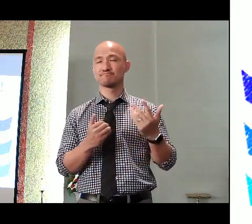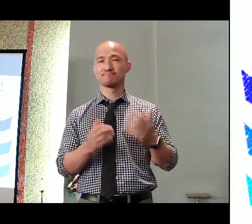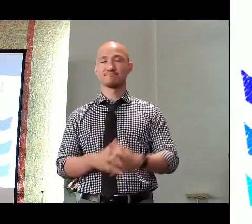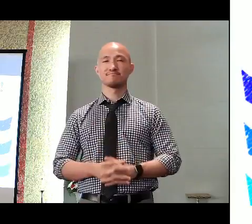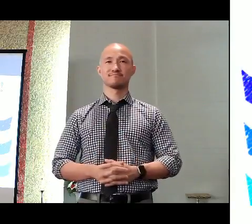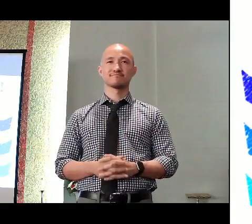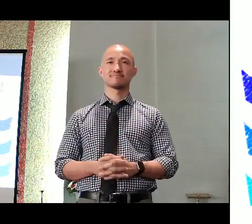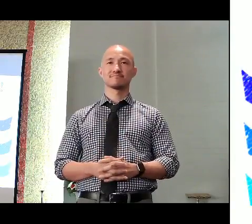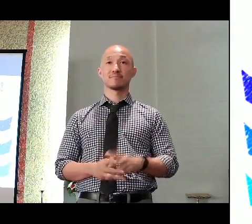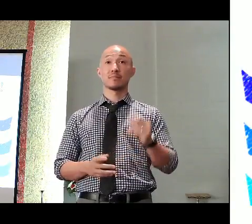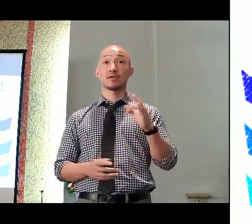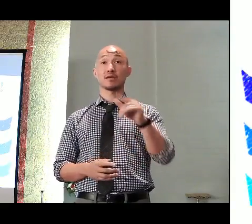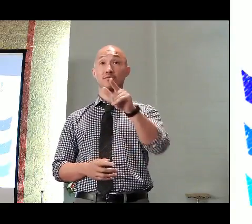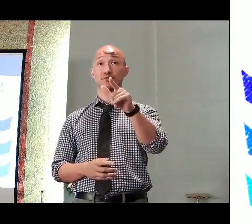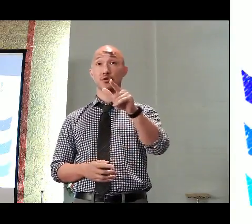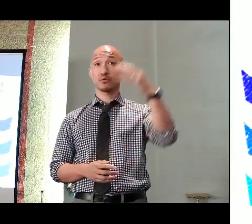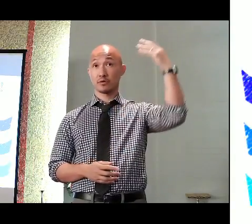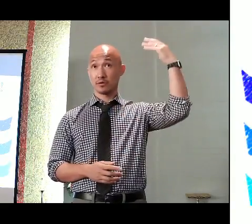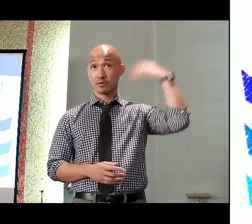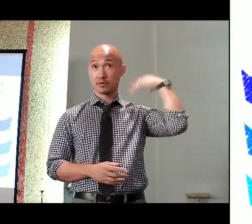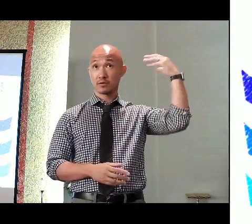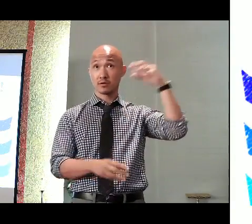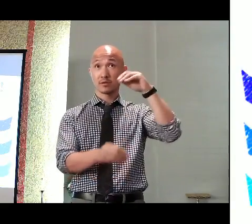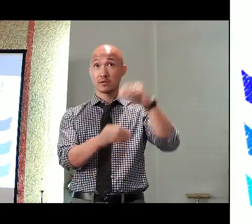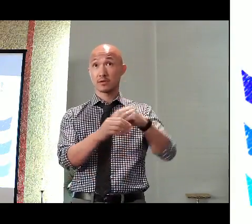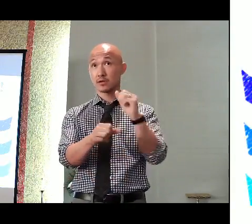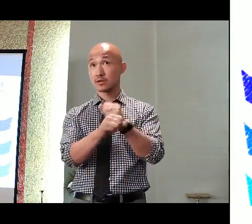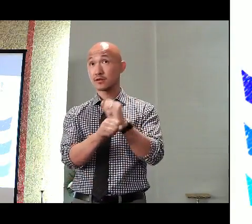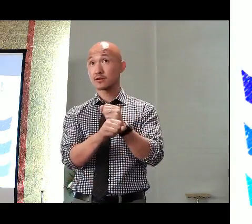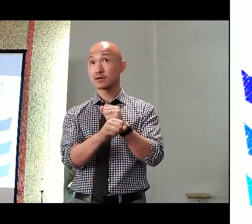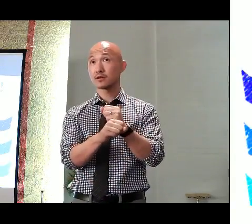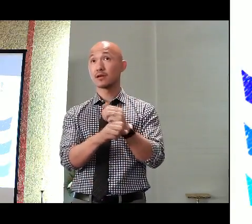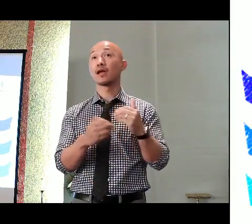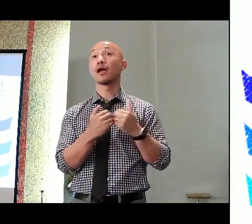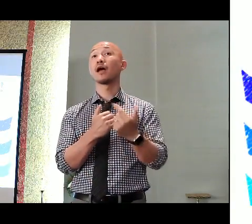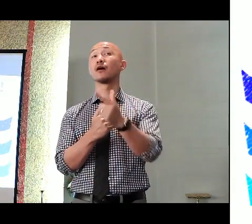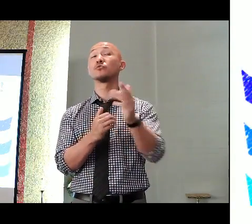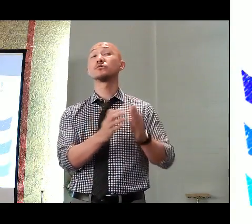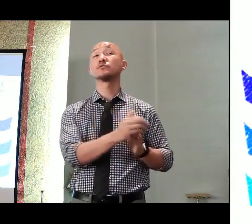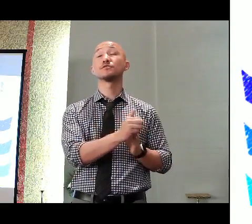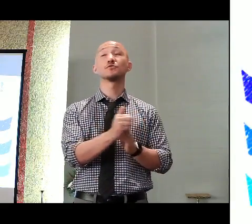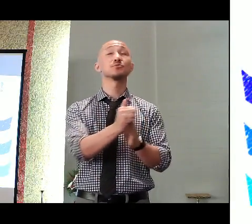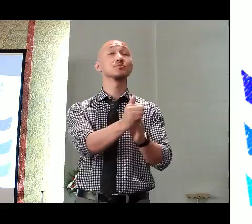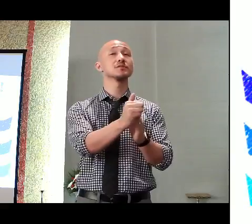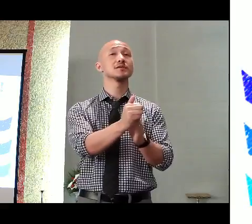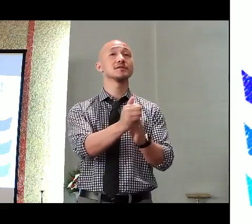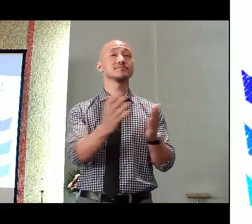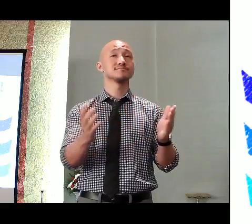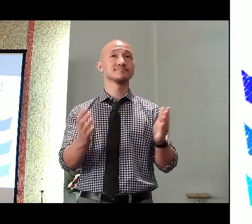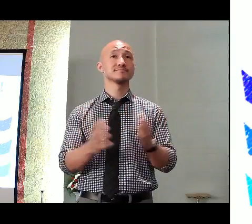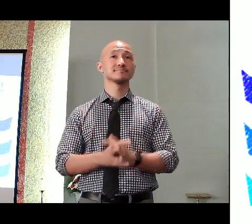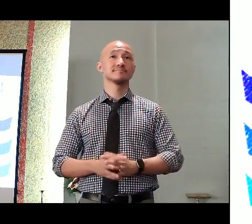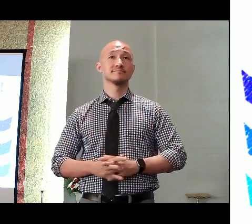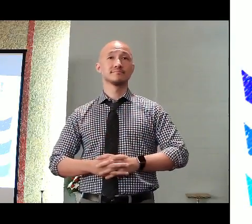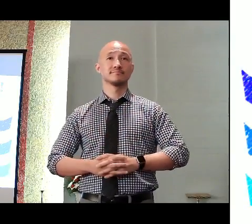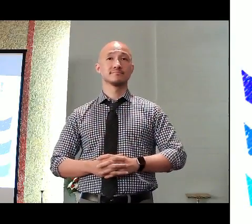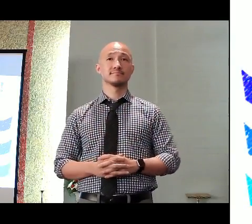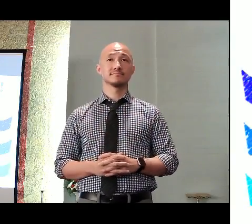Christ in the way he showed himself to be, a head full of love, giving us a chance for new